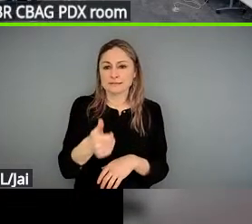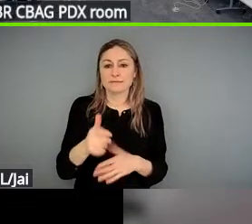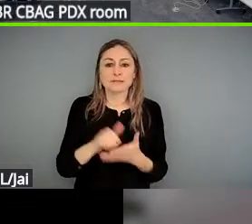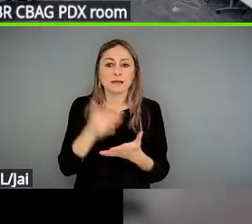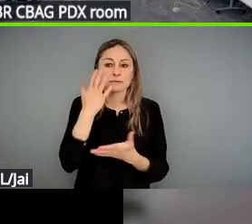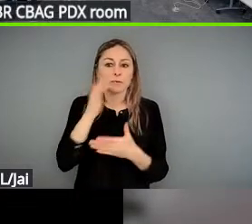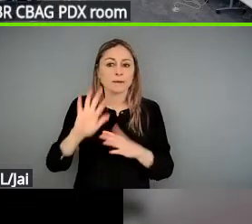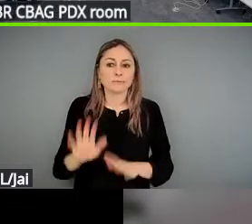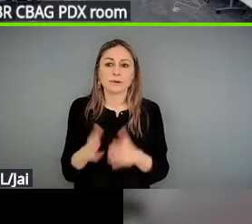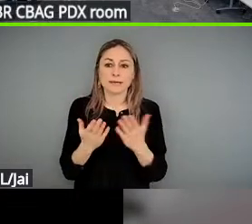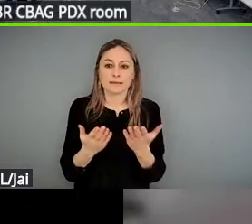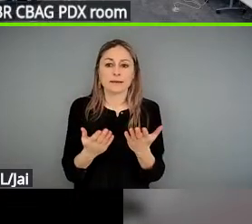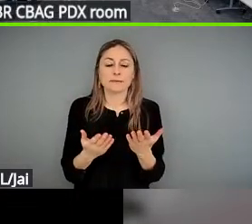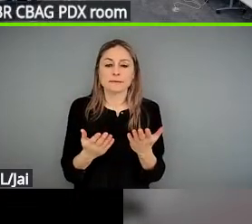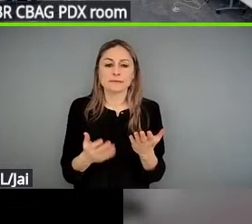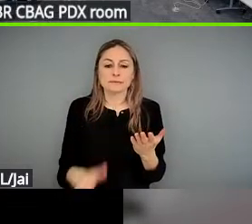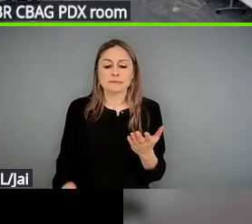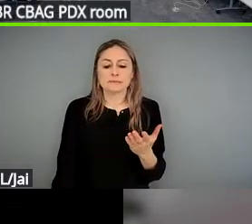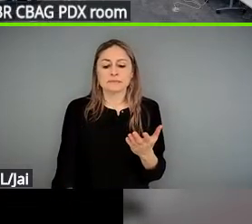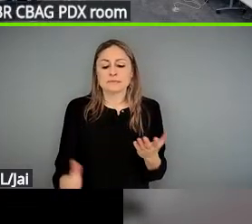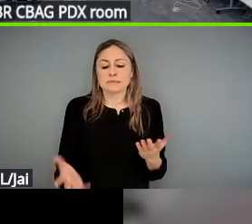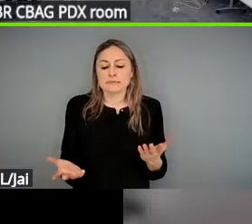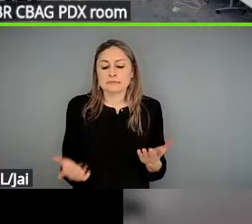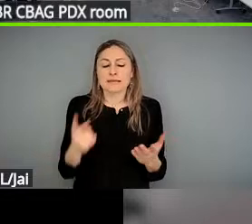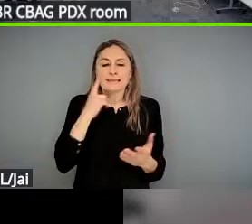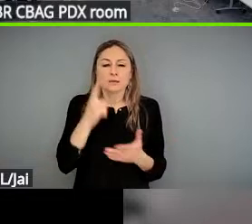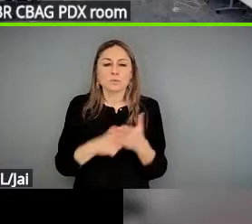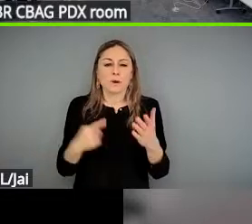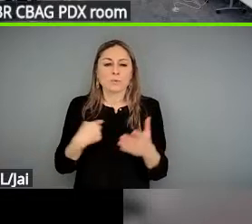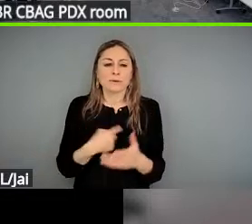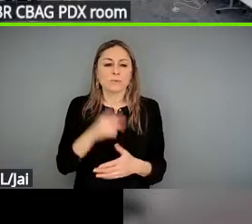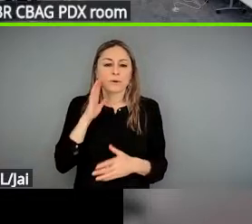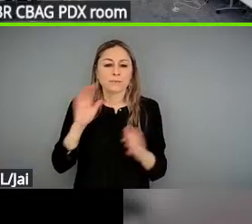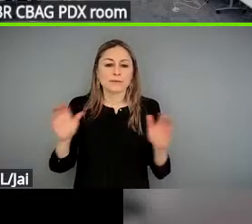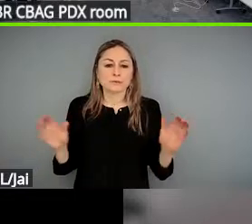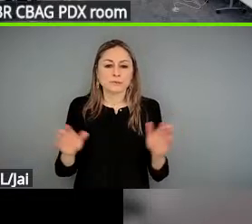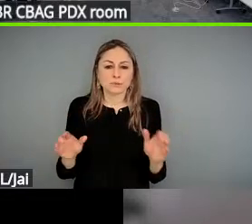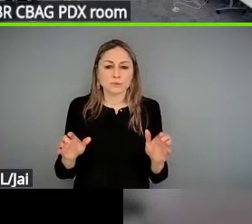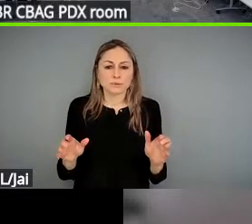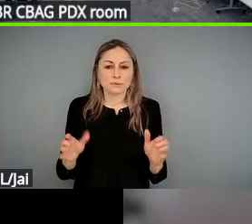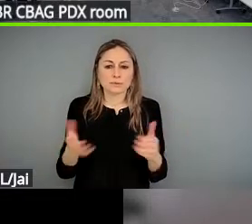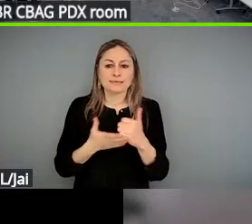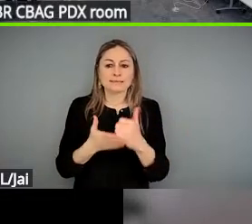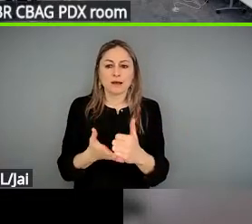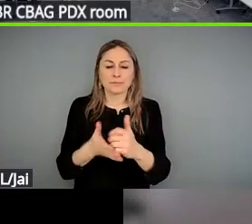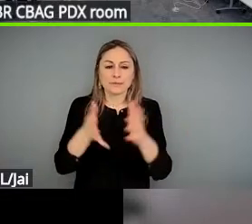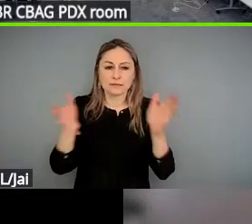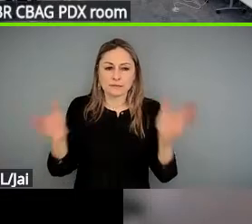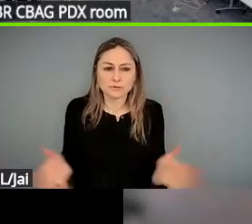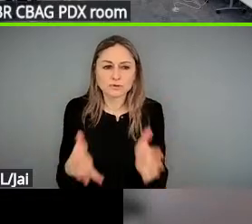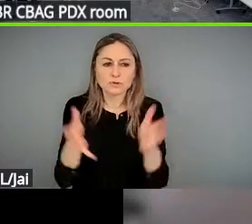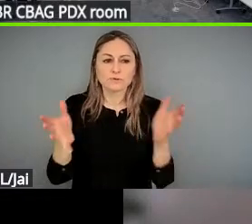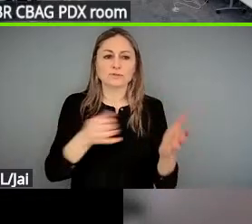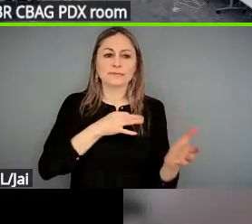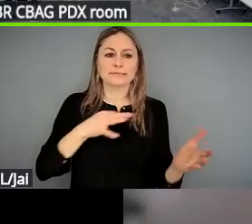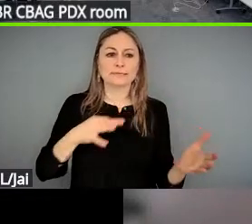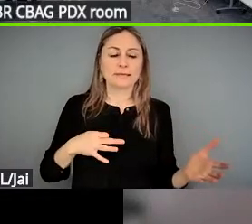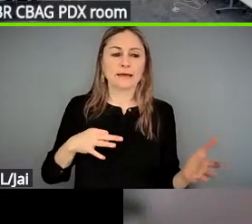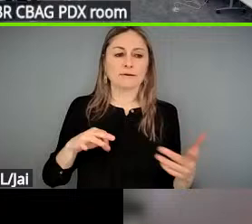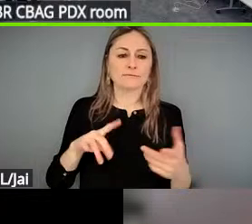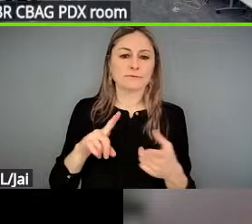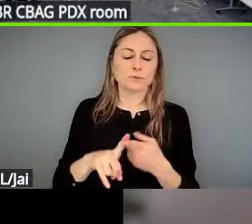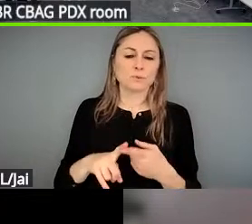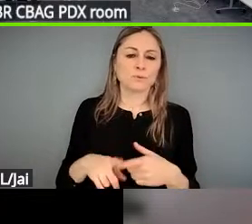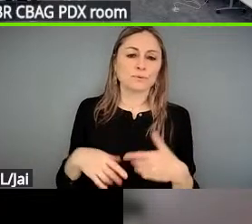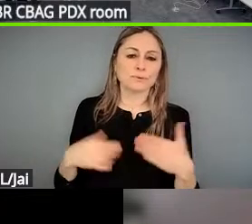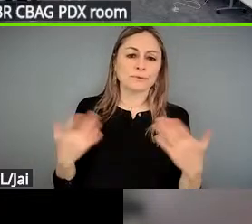is saying that I think what we would be doing is helping encourage staff to